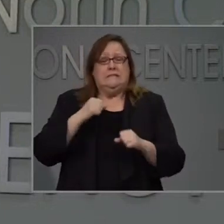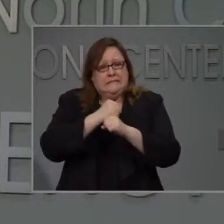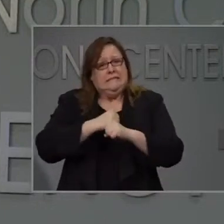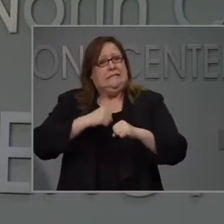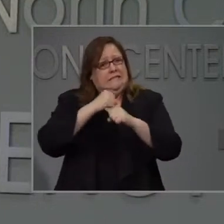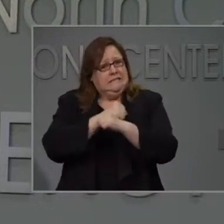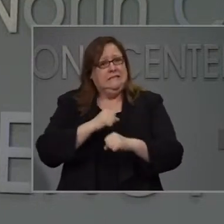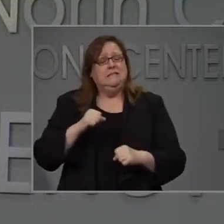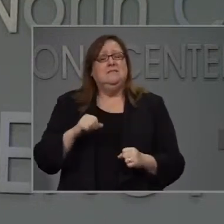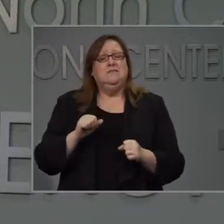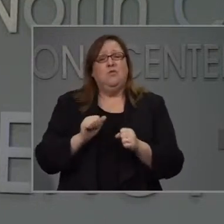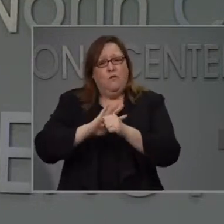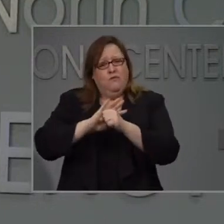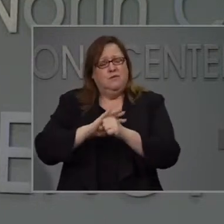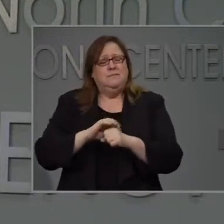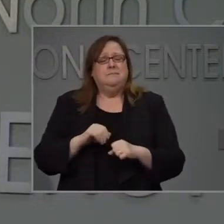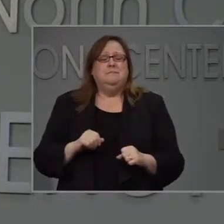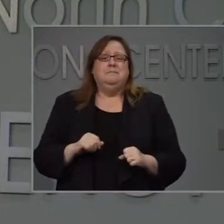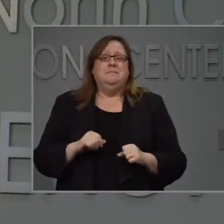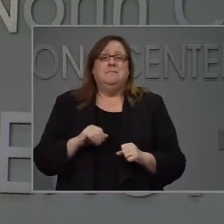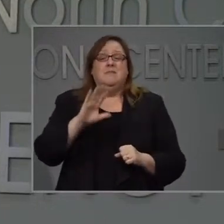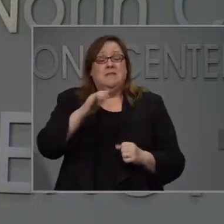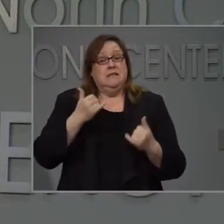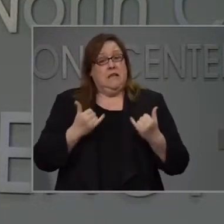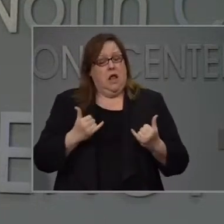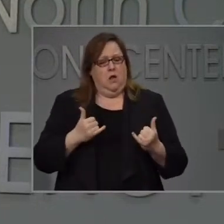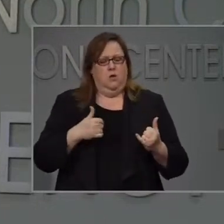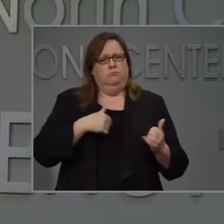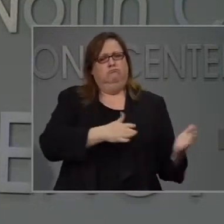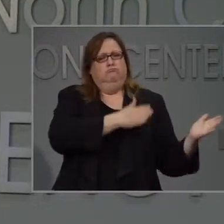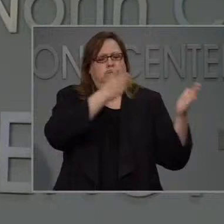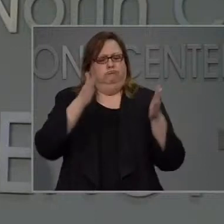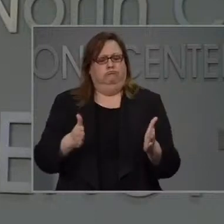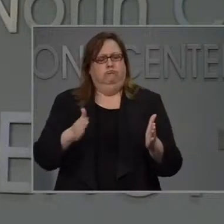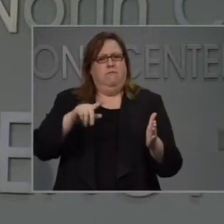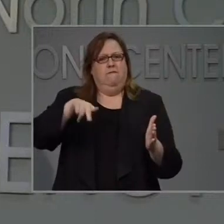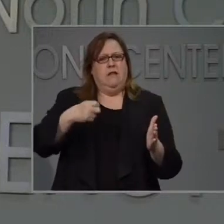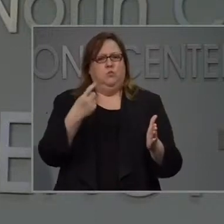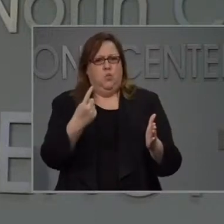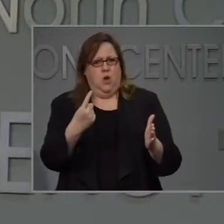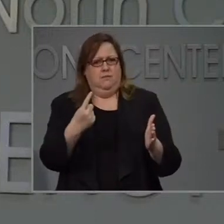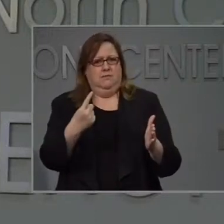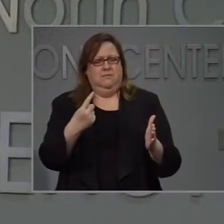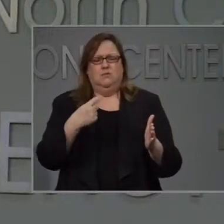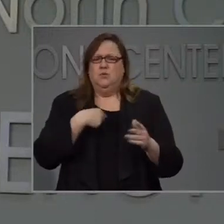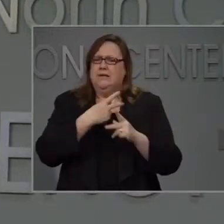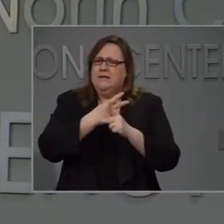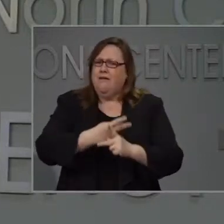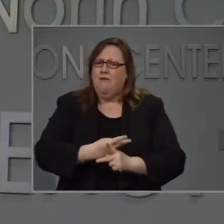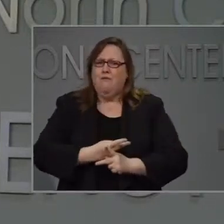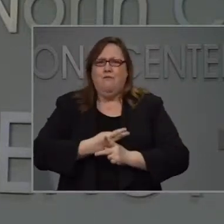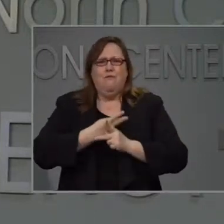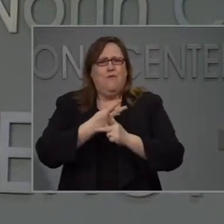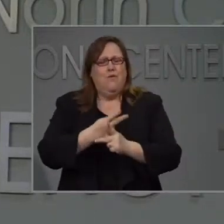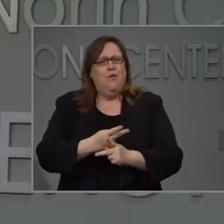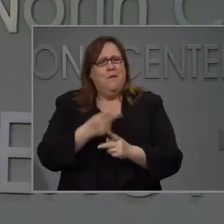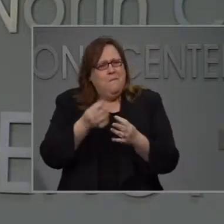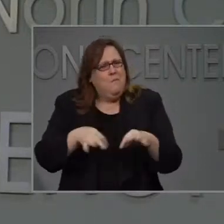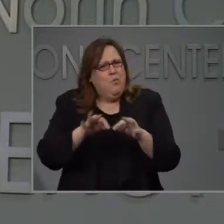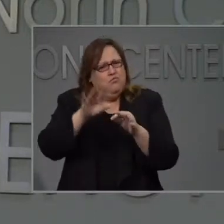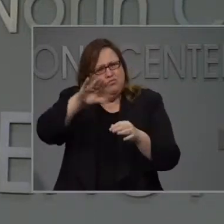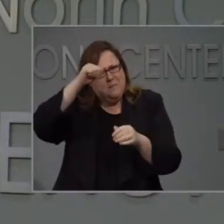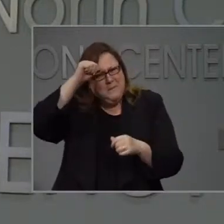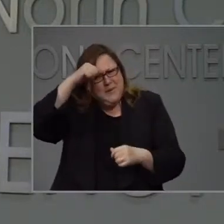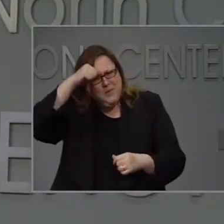a careful, cautious first step. It's important to remember that this virus is still a threat.